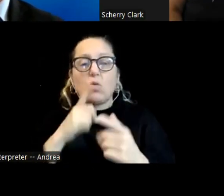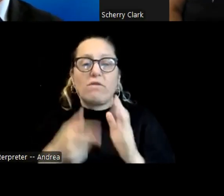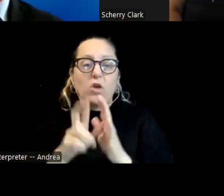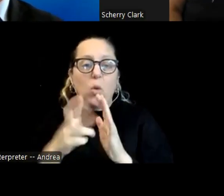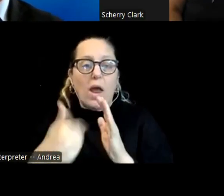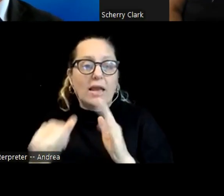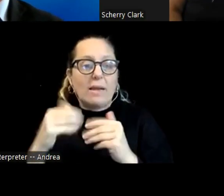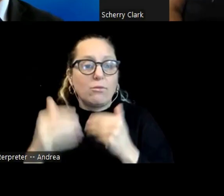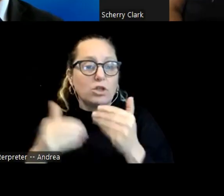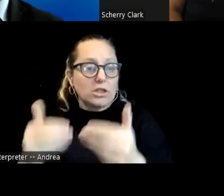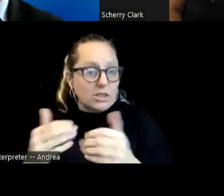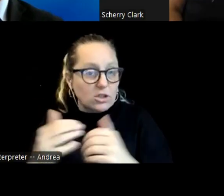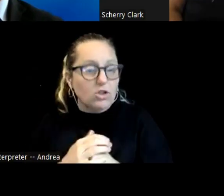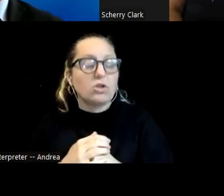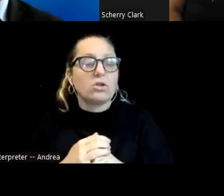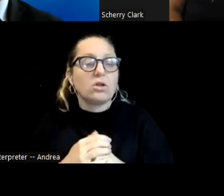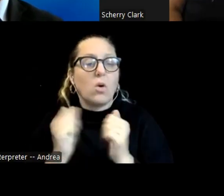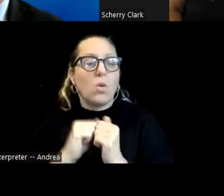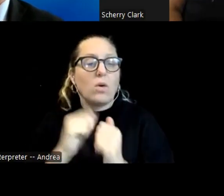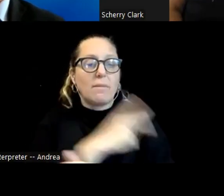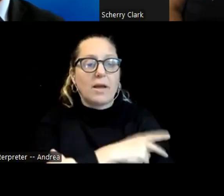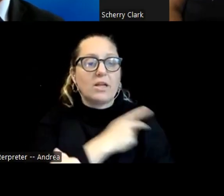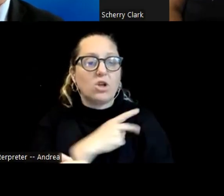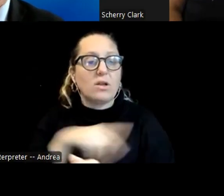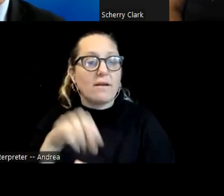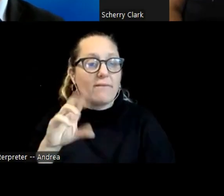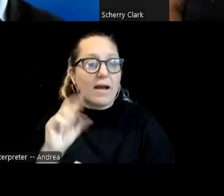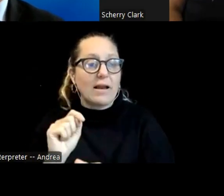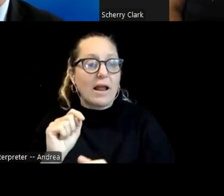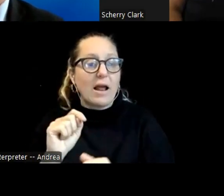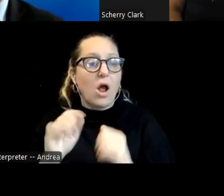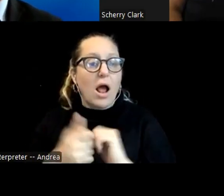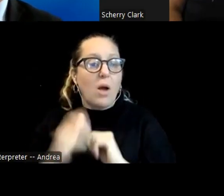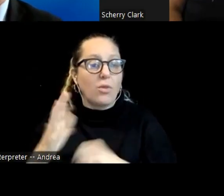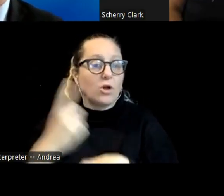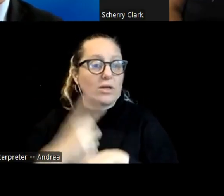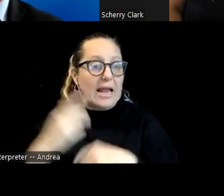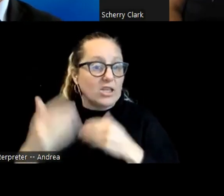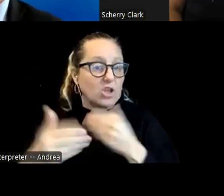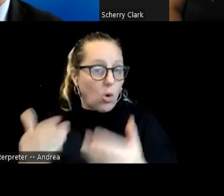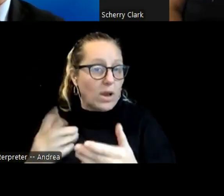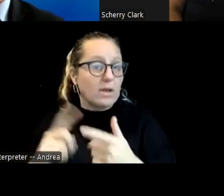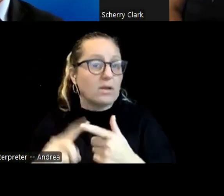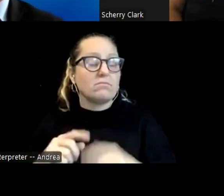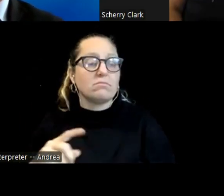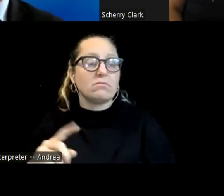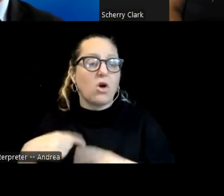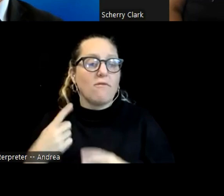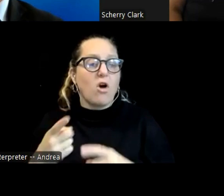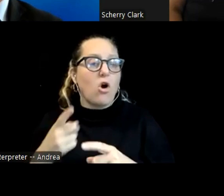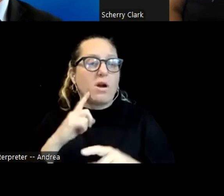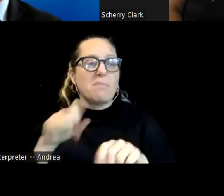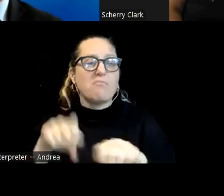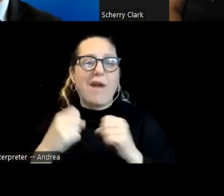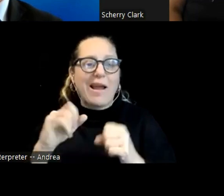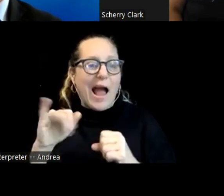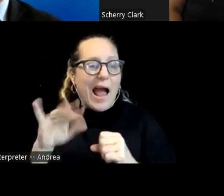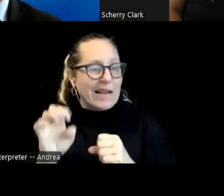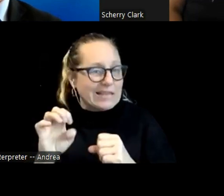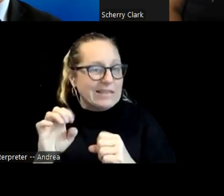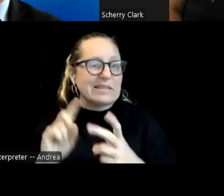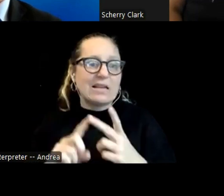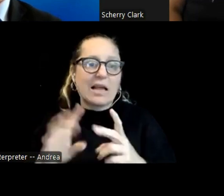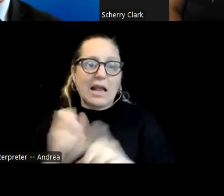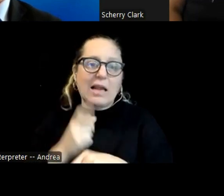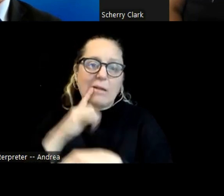that we may have with that patient that day, finding out just how their day is going so far, just breaking the ice, getting them acclimated